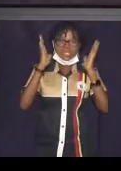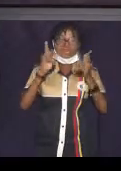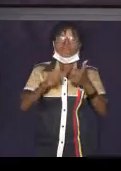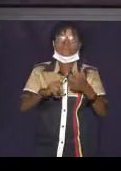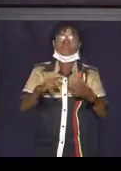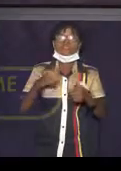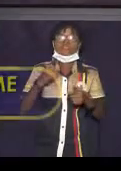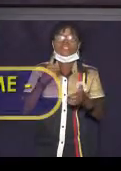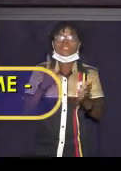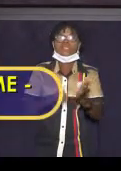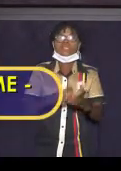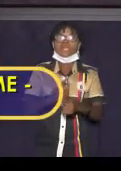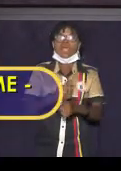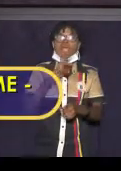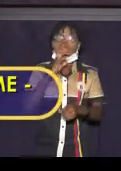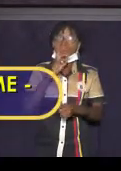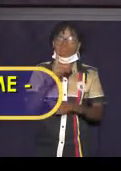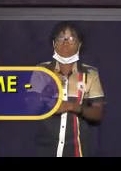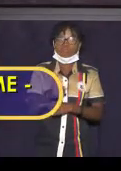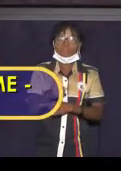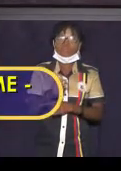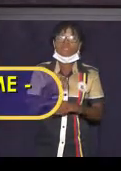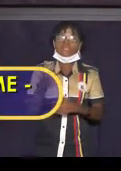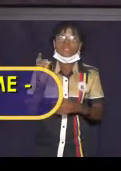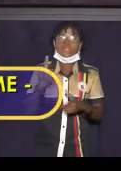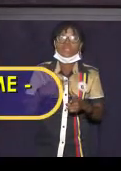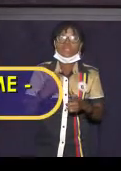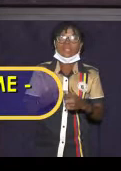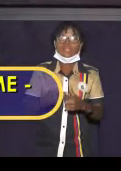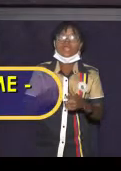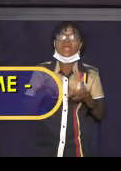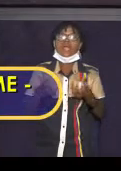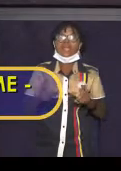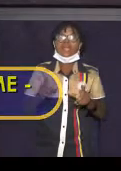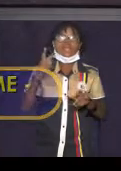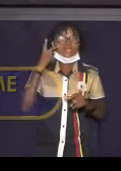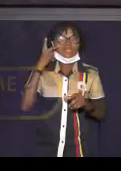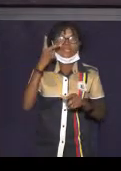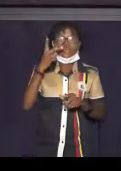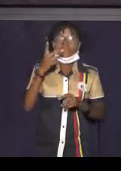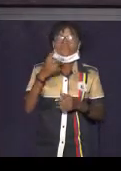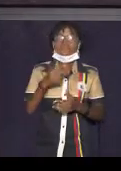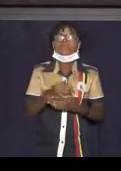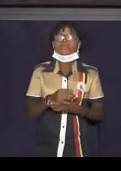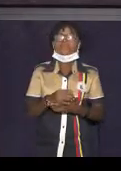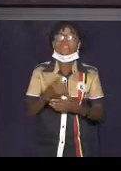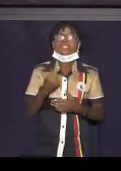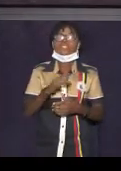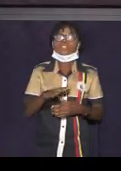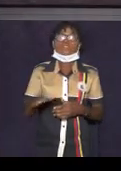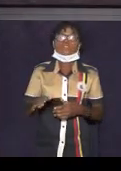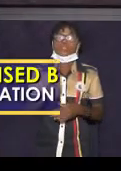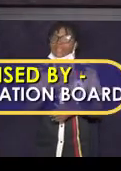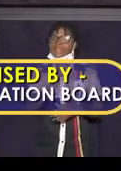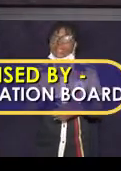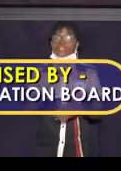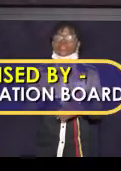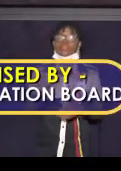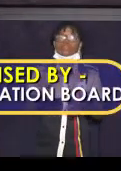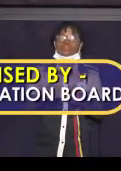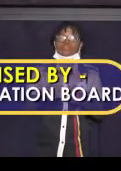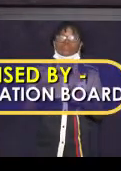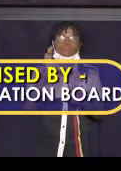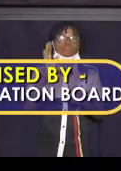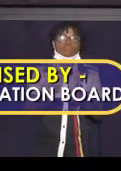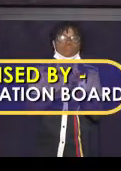lesson? Are you sure? Then, let's see. The children dash to school